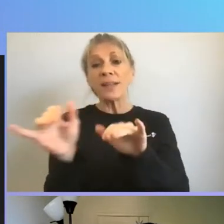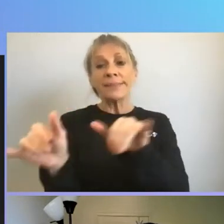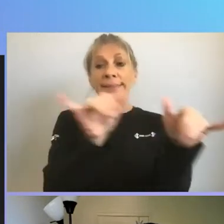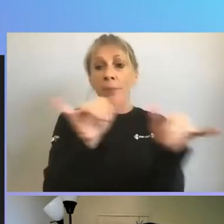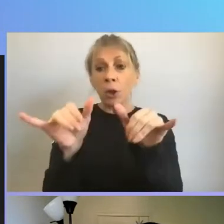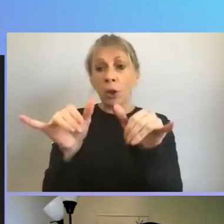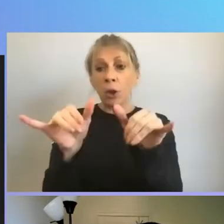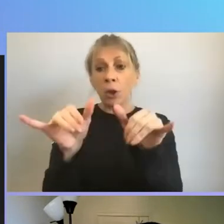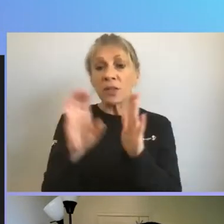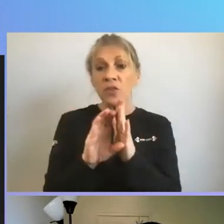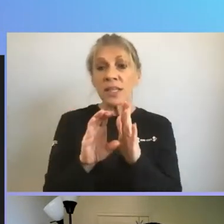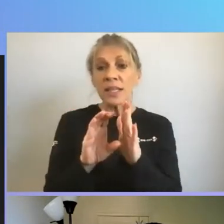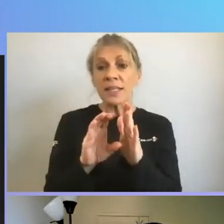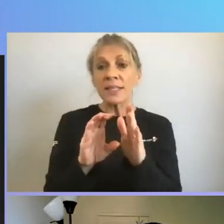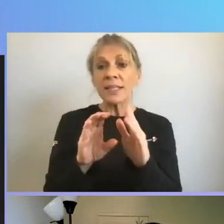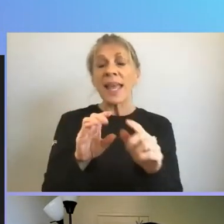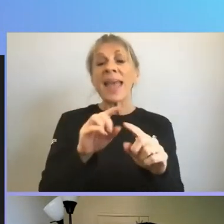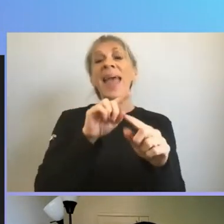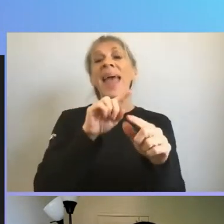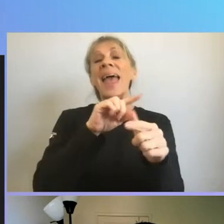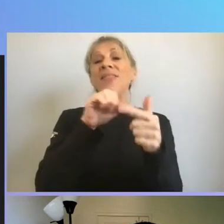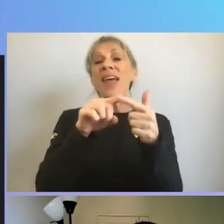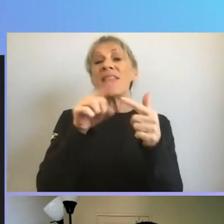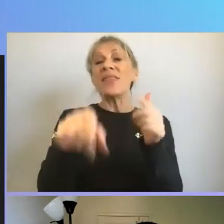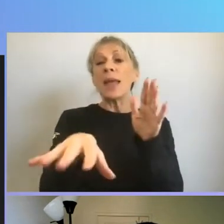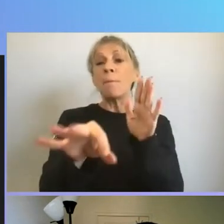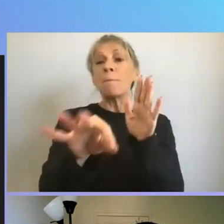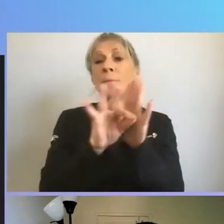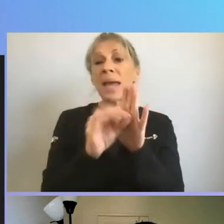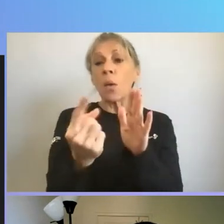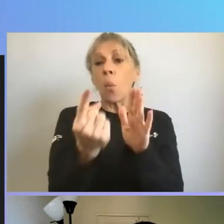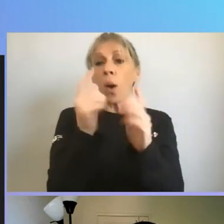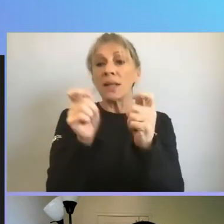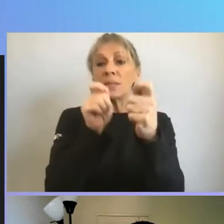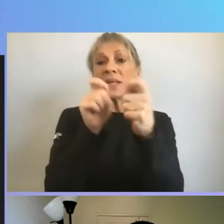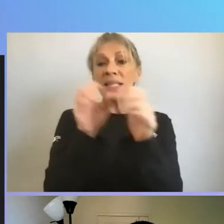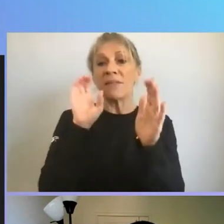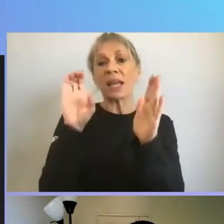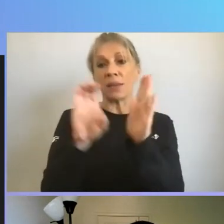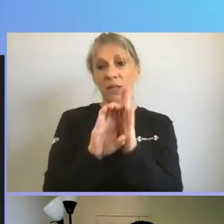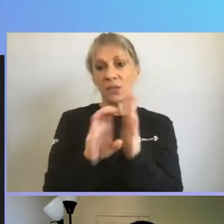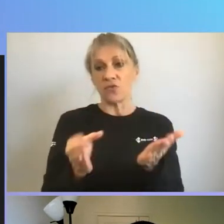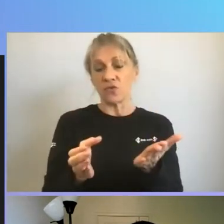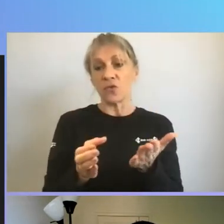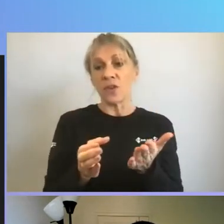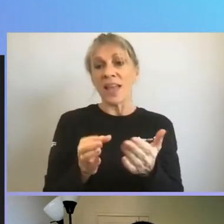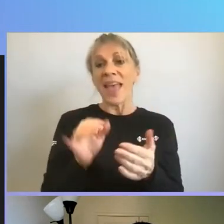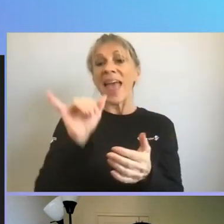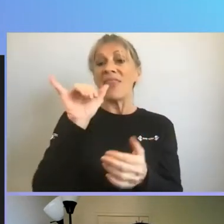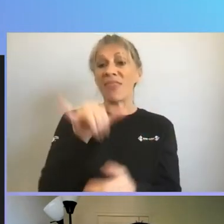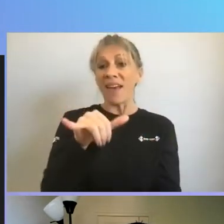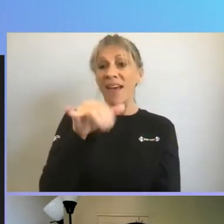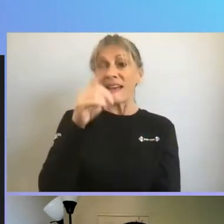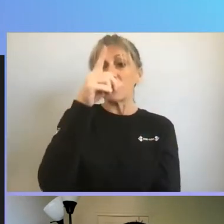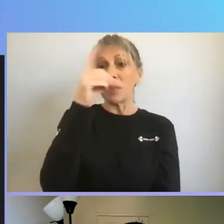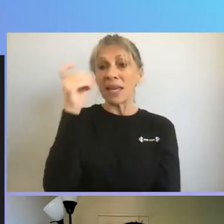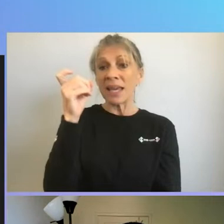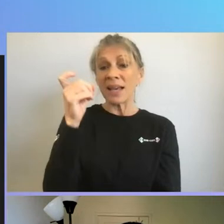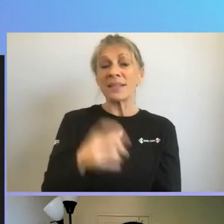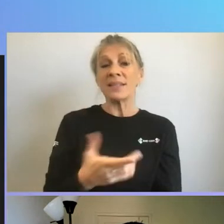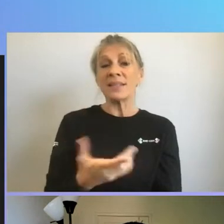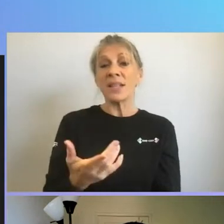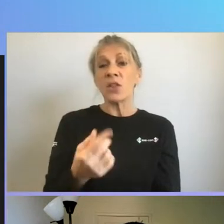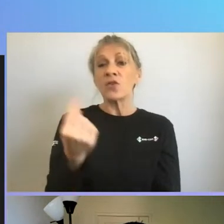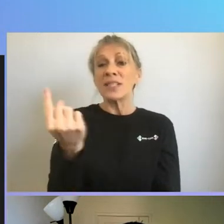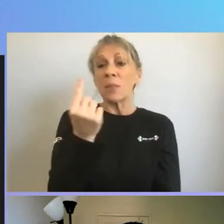and somehow they land on one particular image eventually. And that's because there's something about